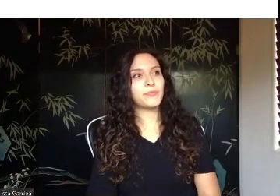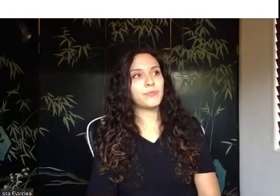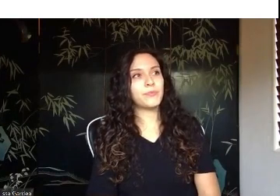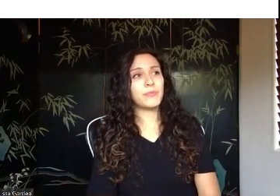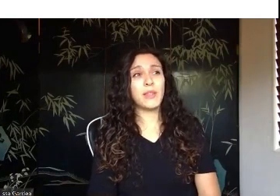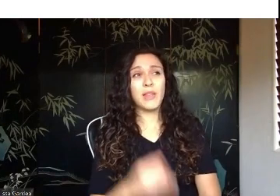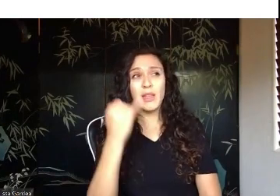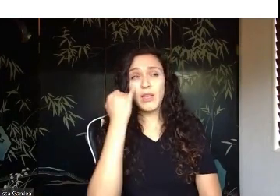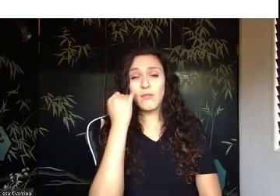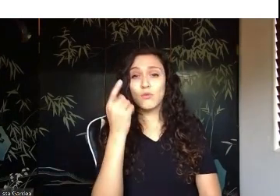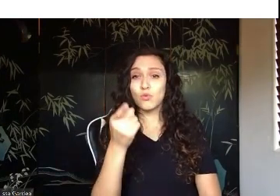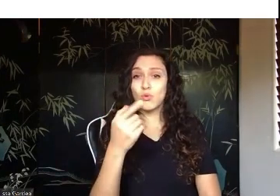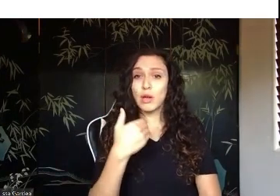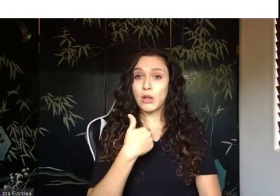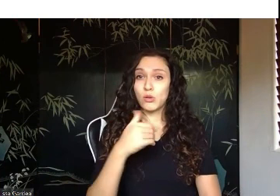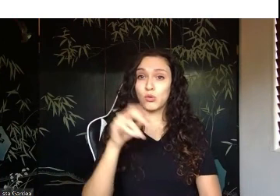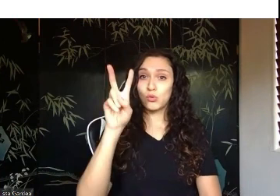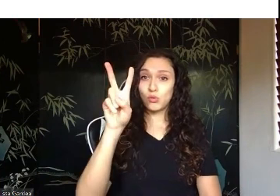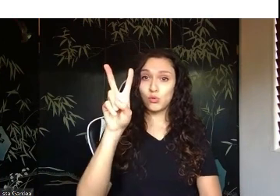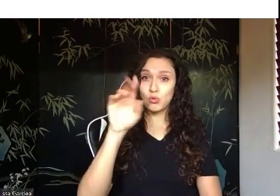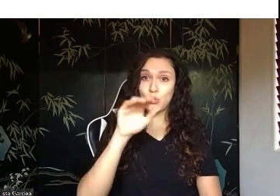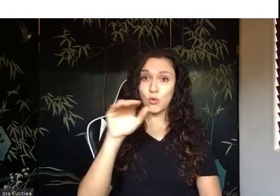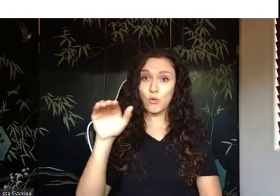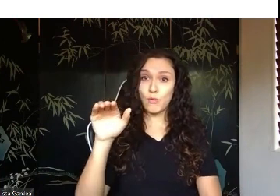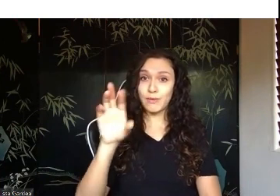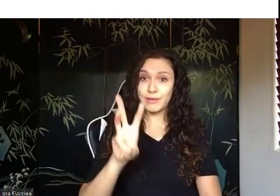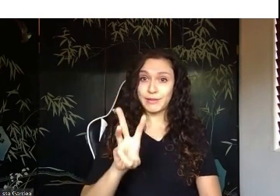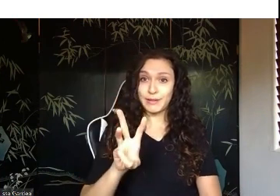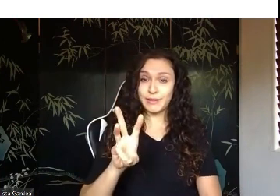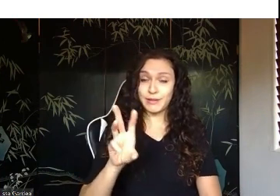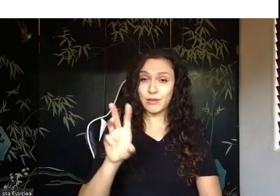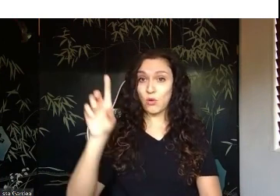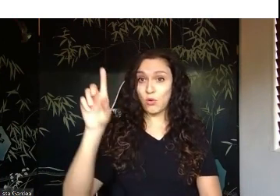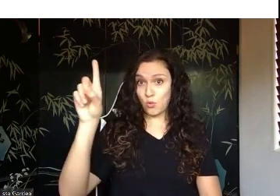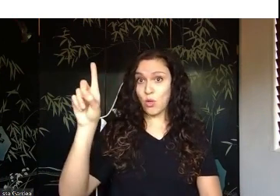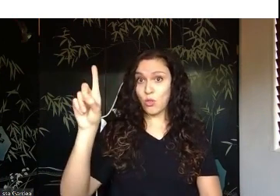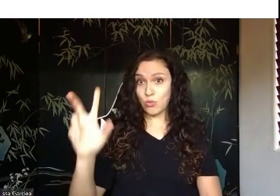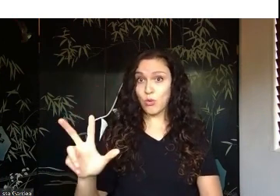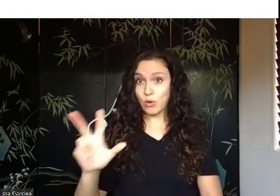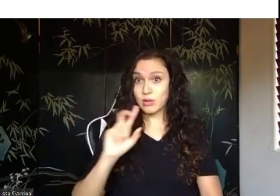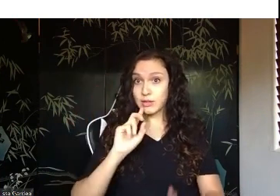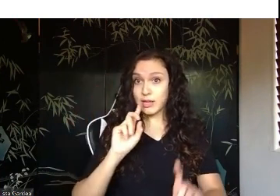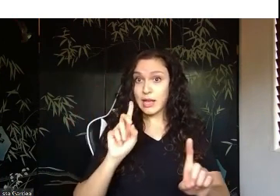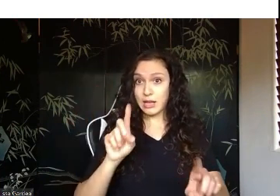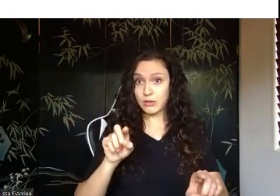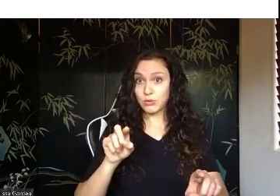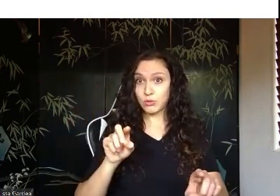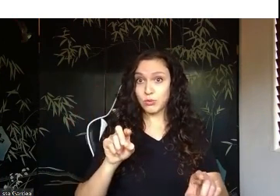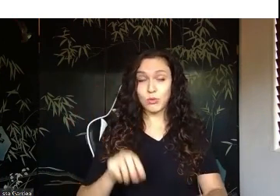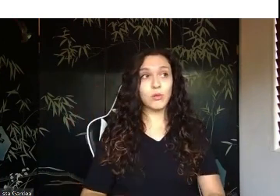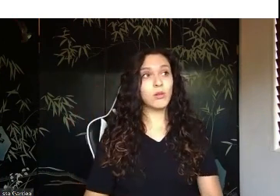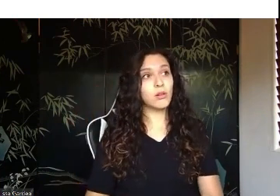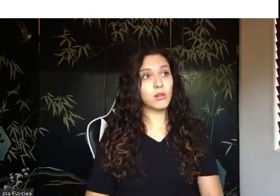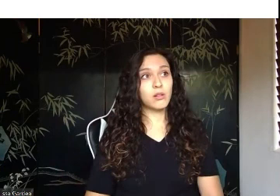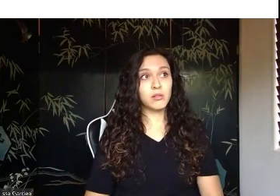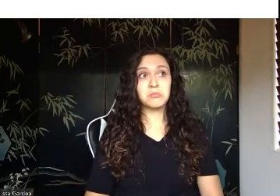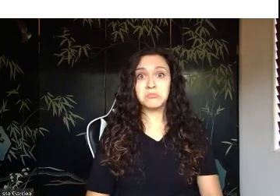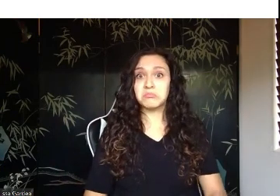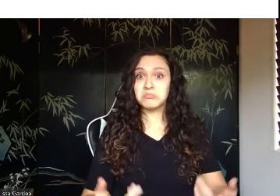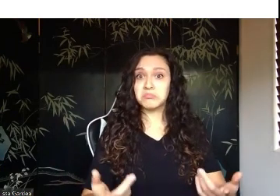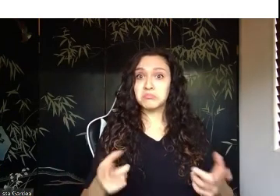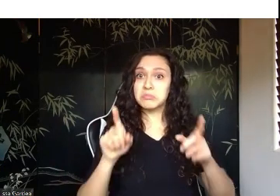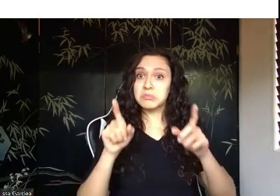Even if you had did 2 over 6 and got 1/3 as your answer,